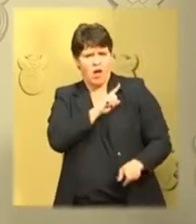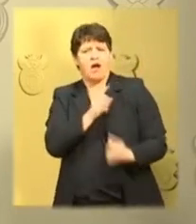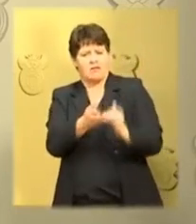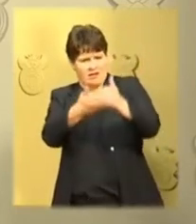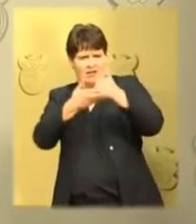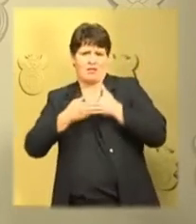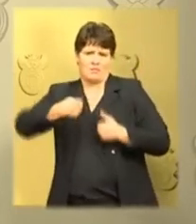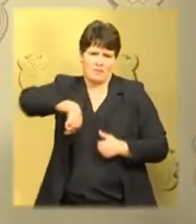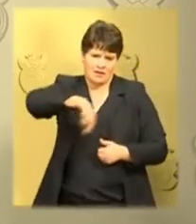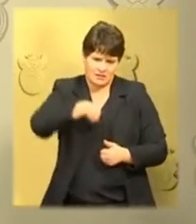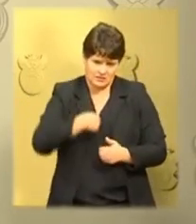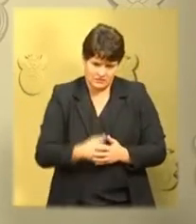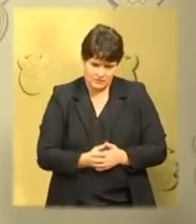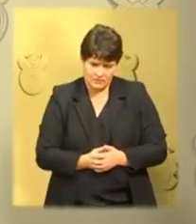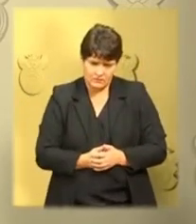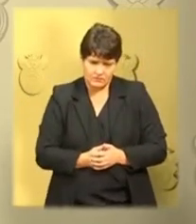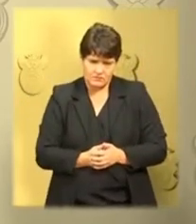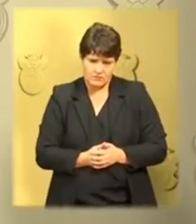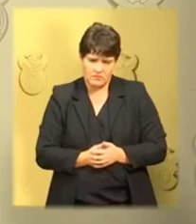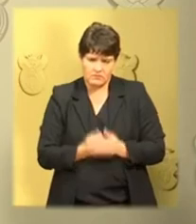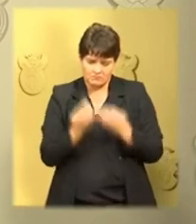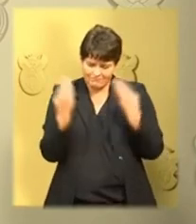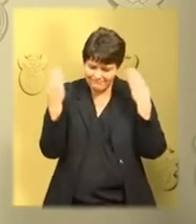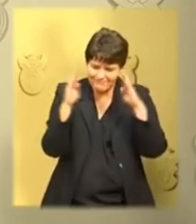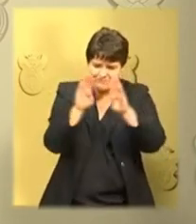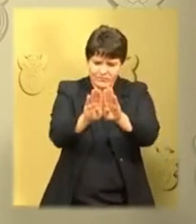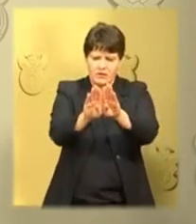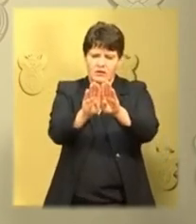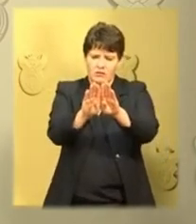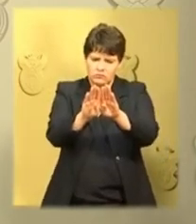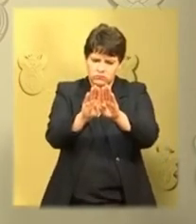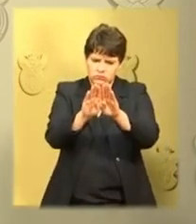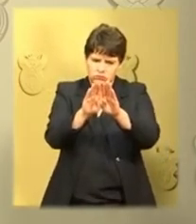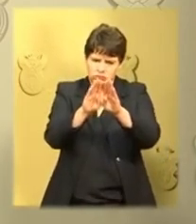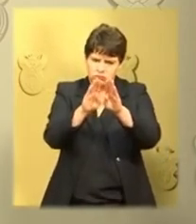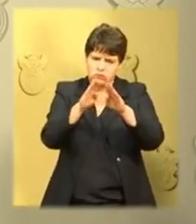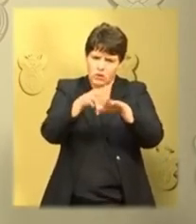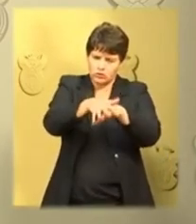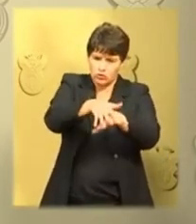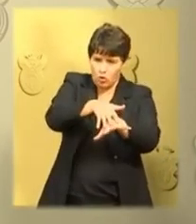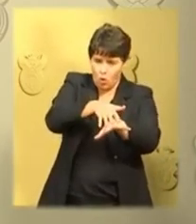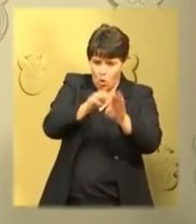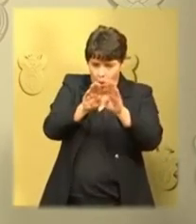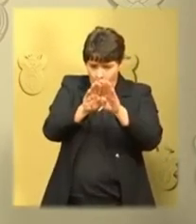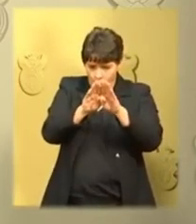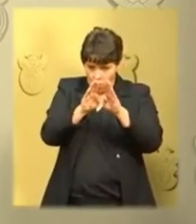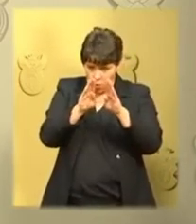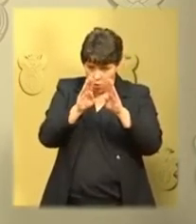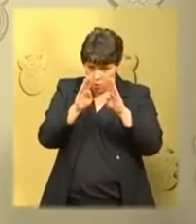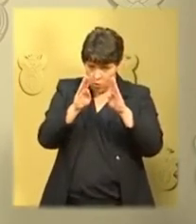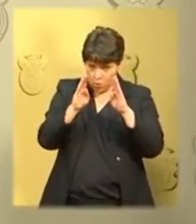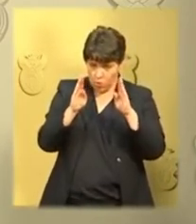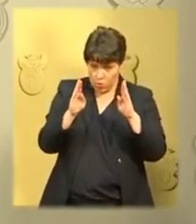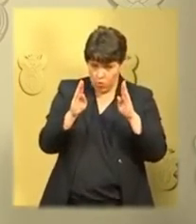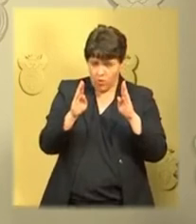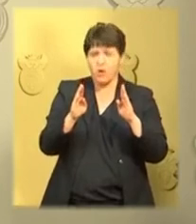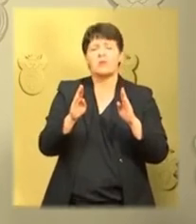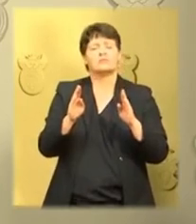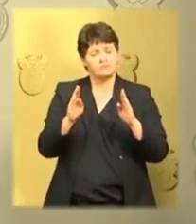As we slowly ease the lockdown restrictions, we are substantially and